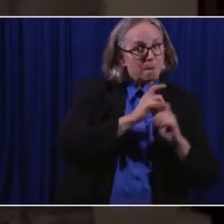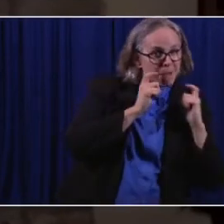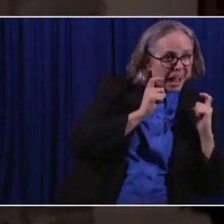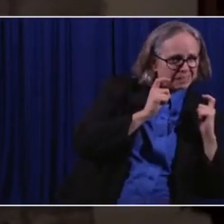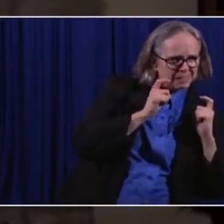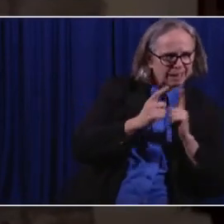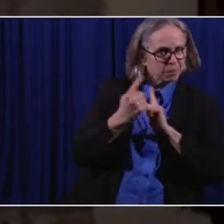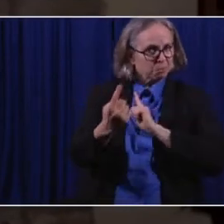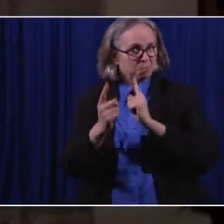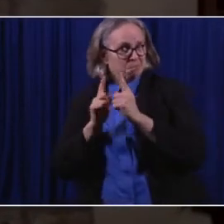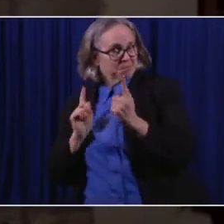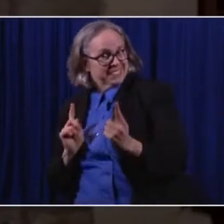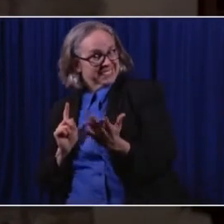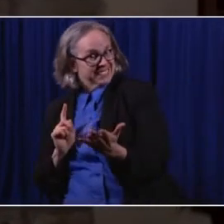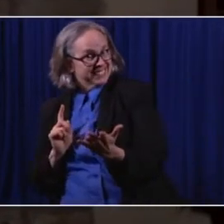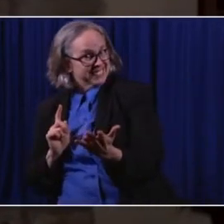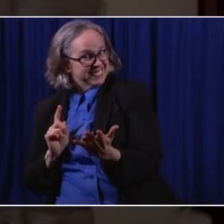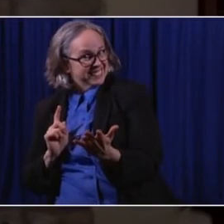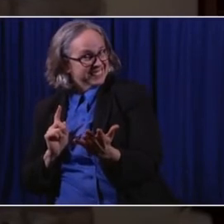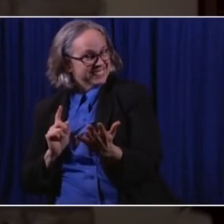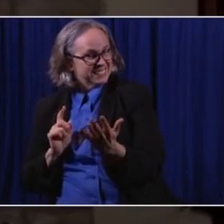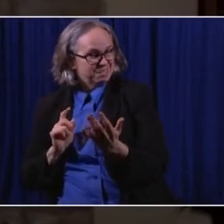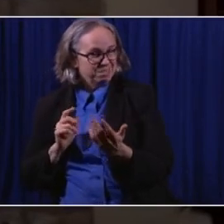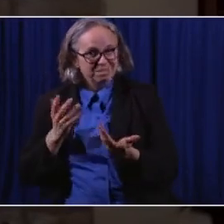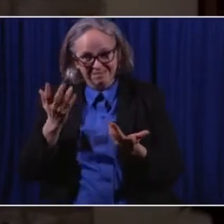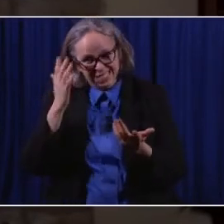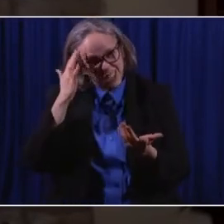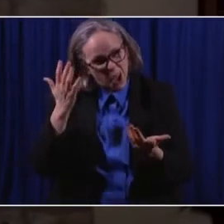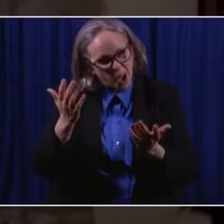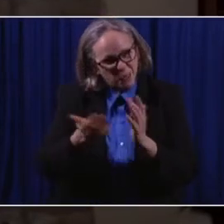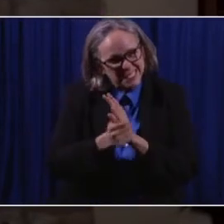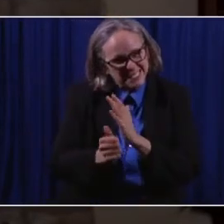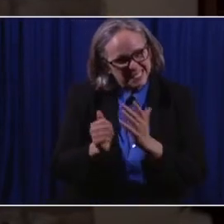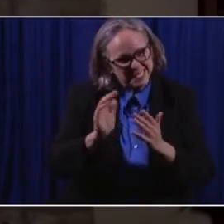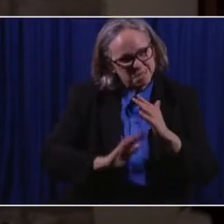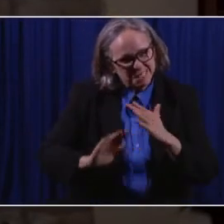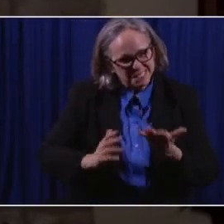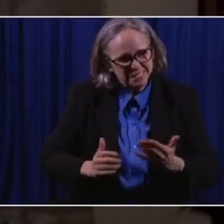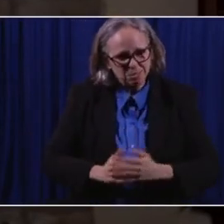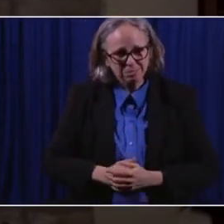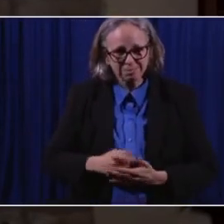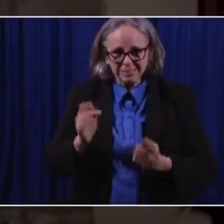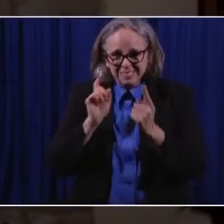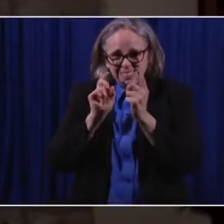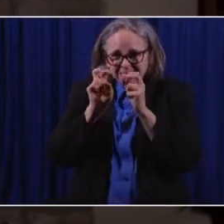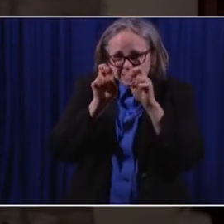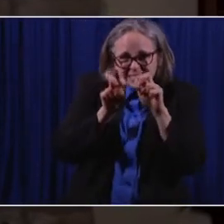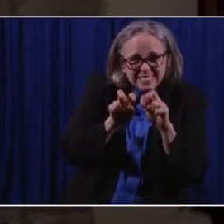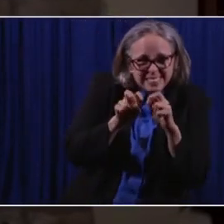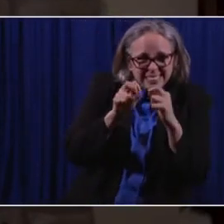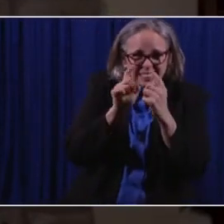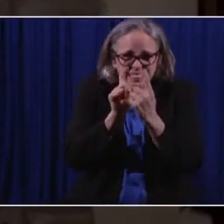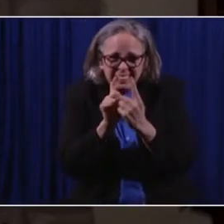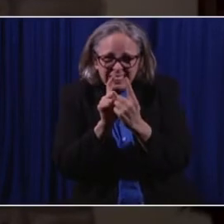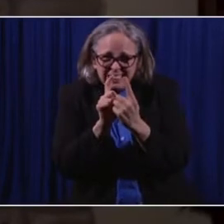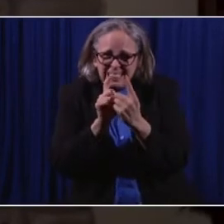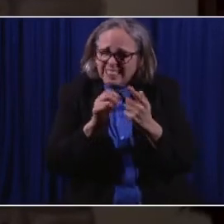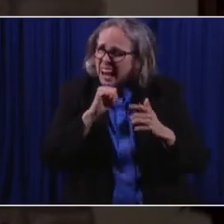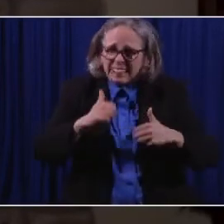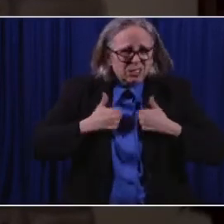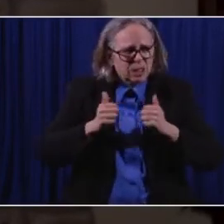apart. Don't, you know, if you're with someone else, wear a mask. Someone who's not in your household, doesn't live with you, don't eat with someone